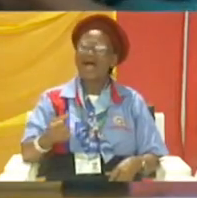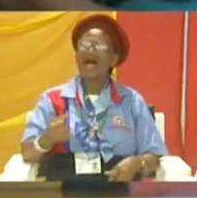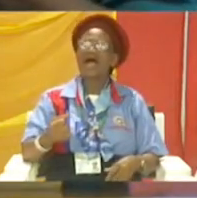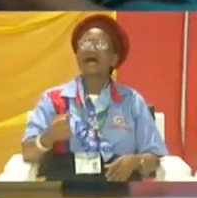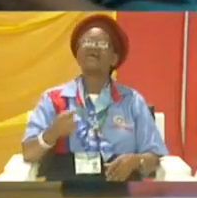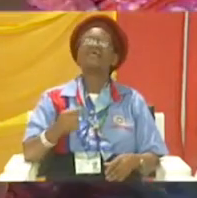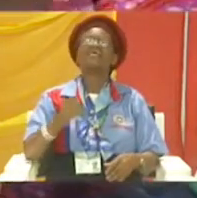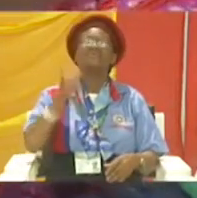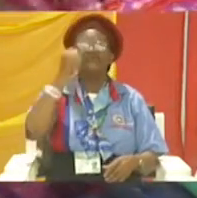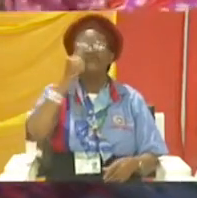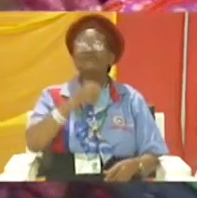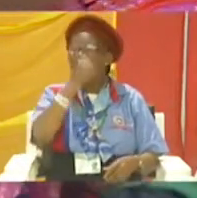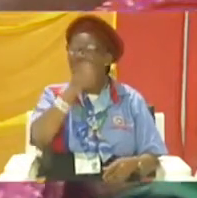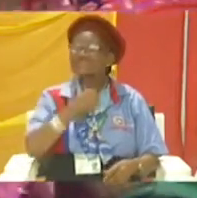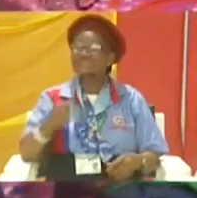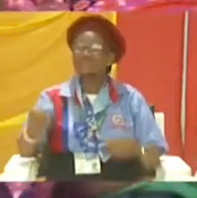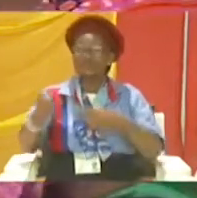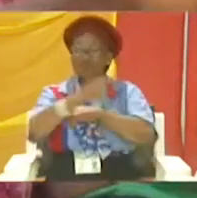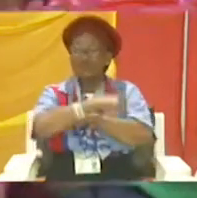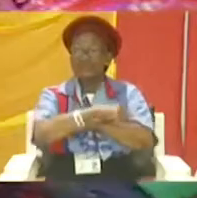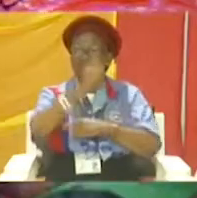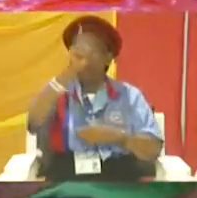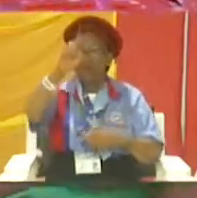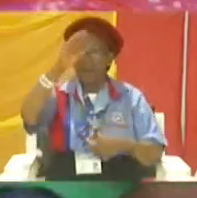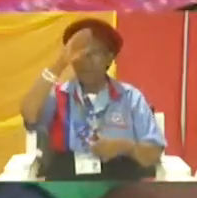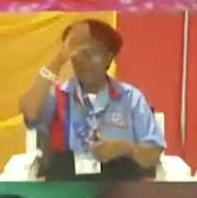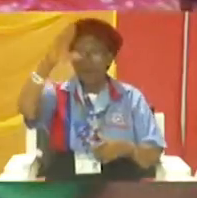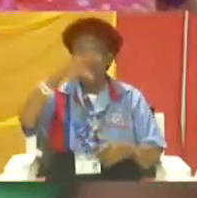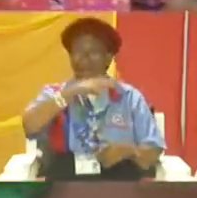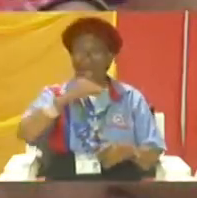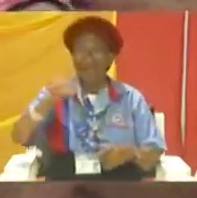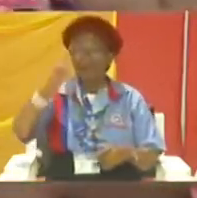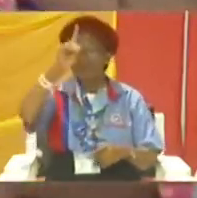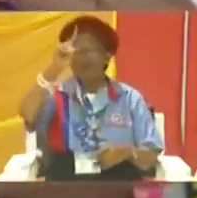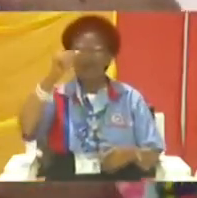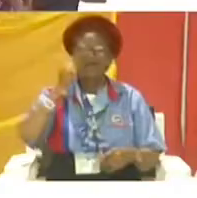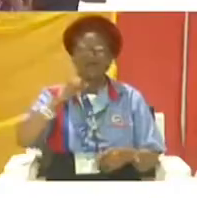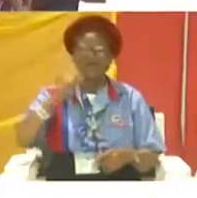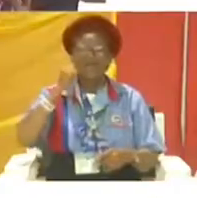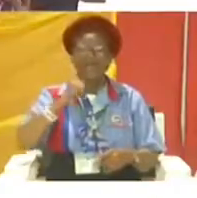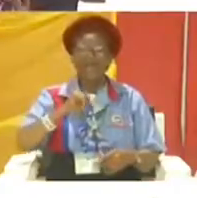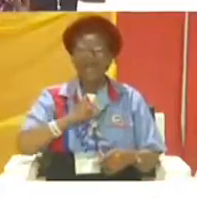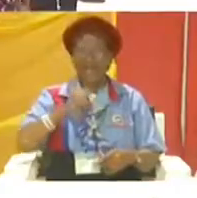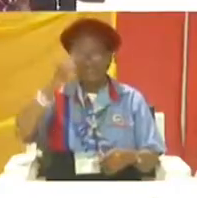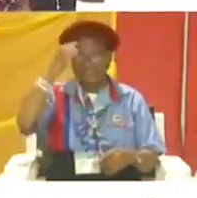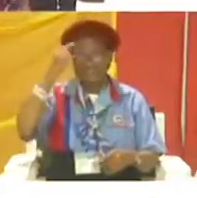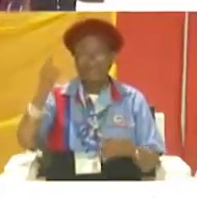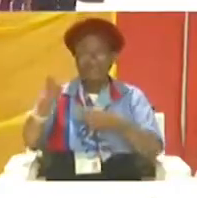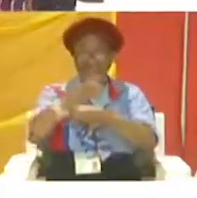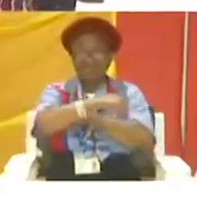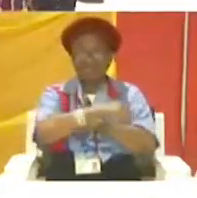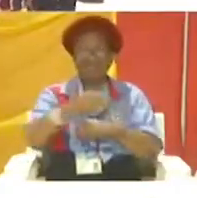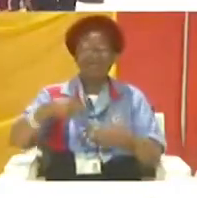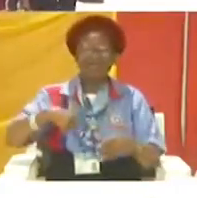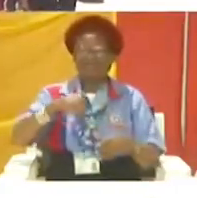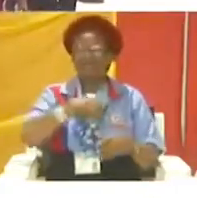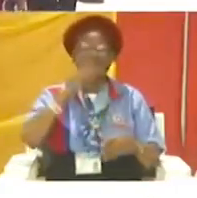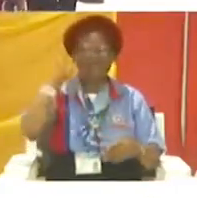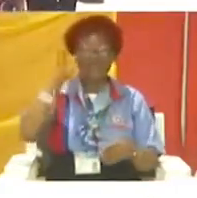boy and one girl. So I think today we will ask the sister to shout praise the Lord.